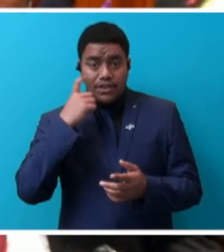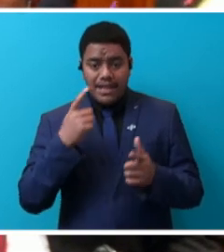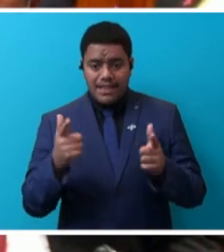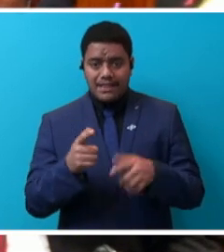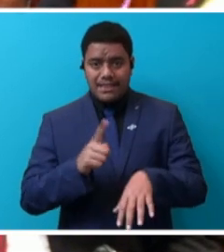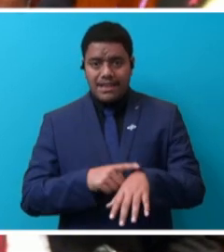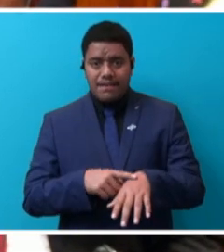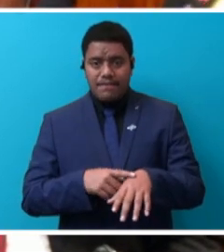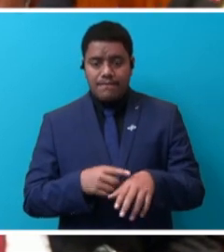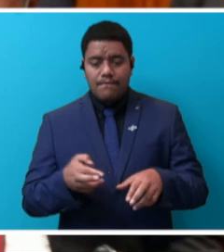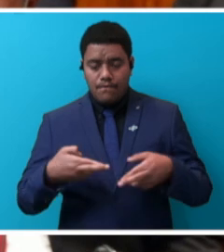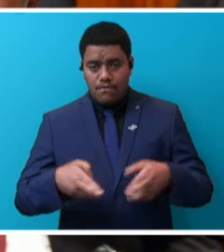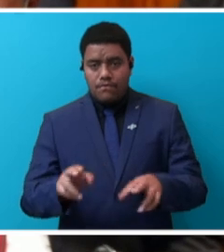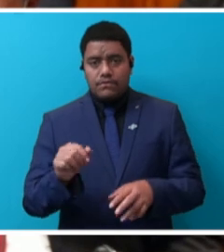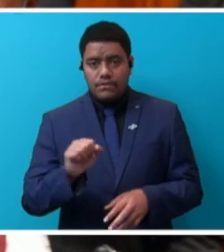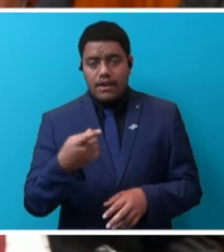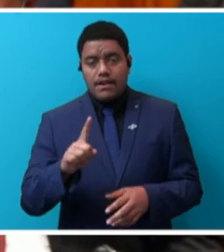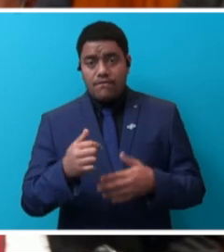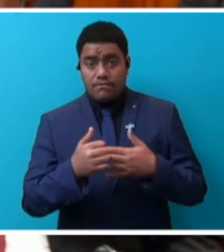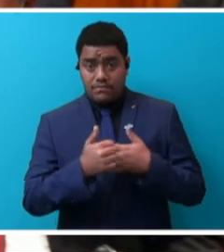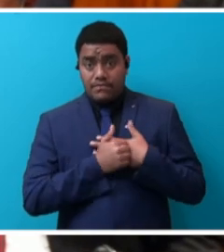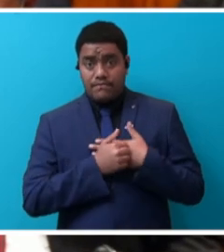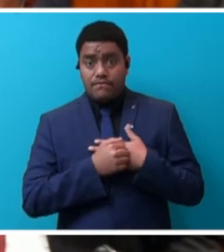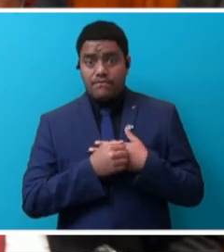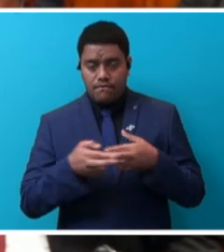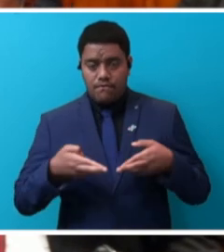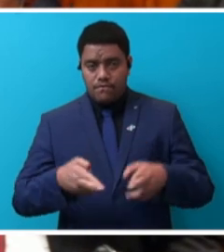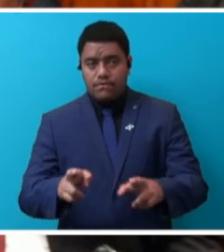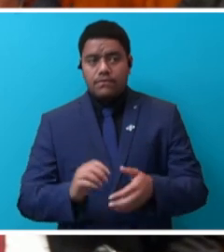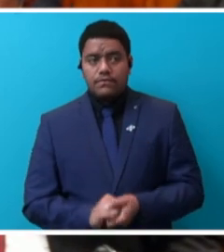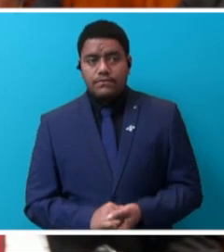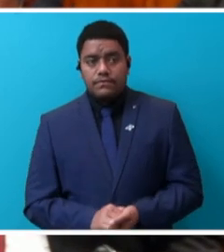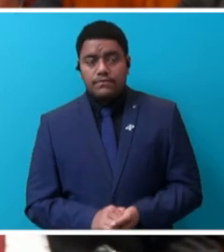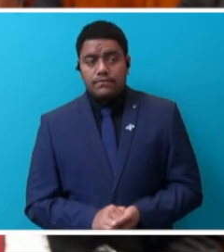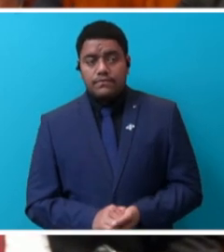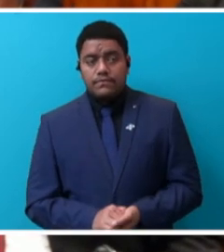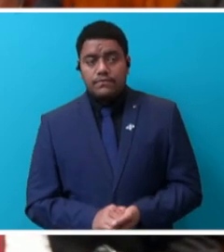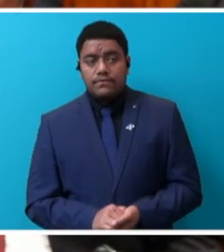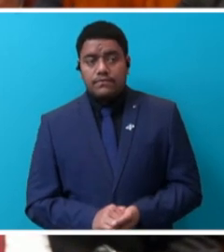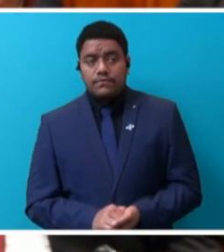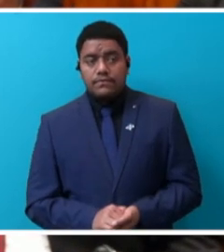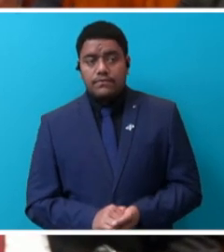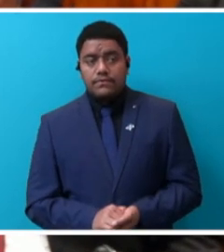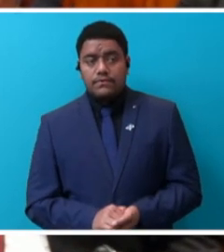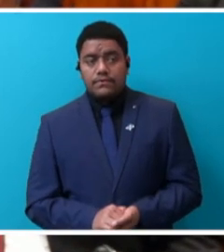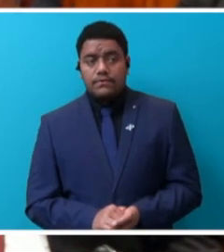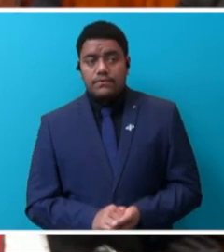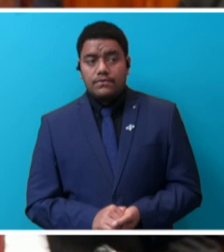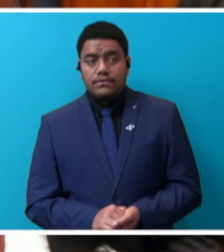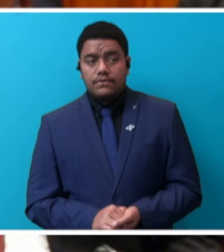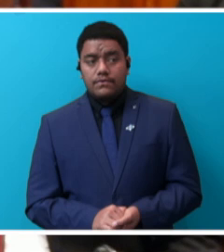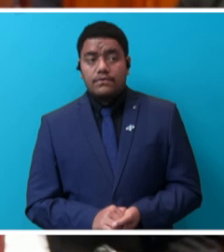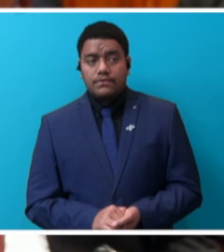safety, and of course, as you build roads, the need to support